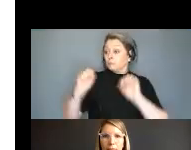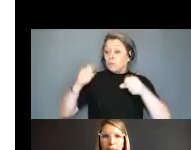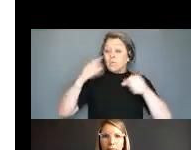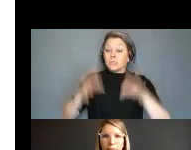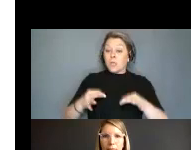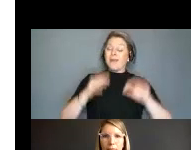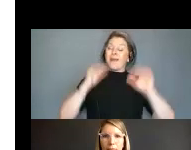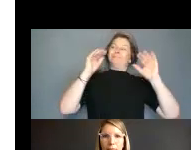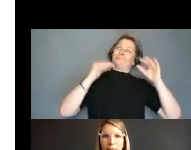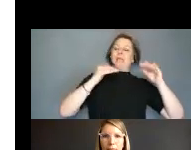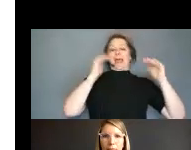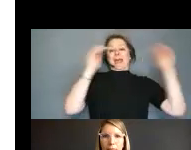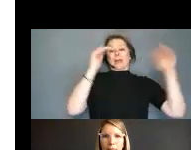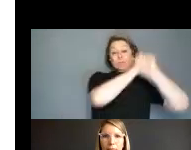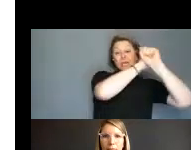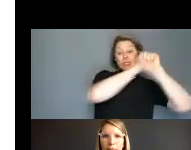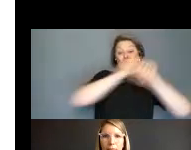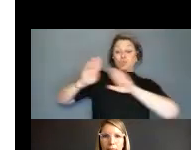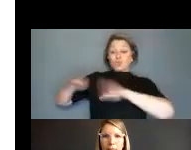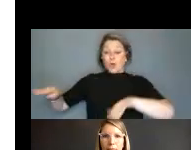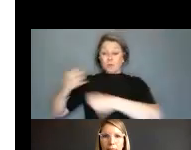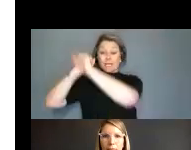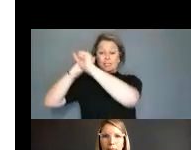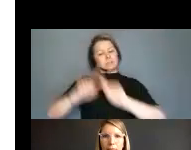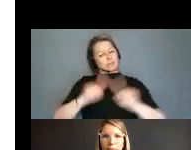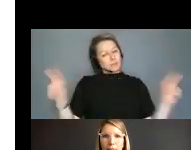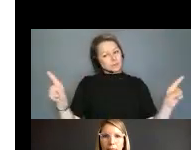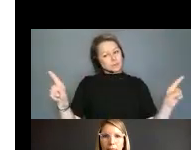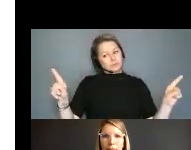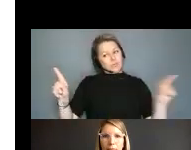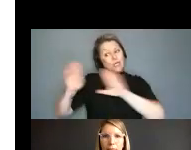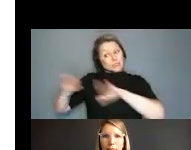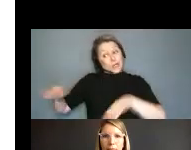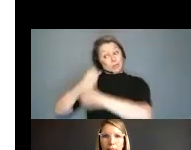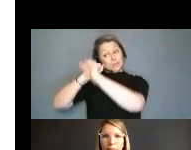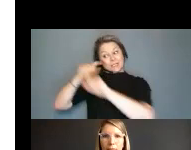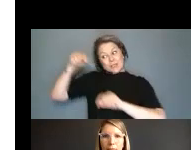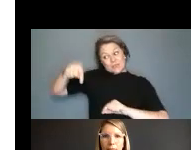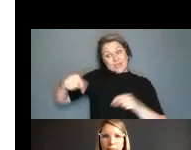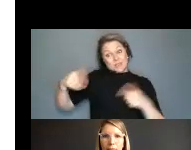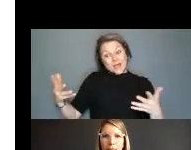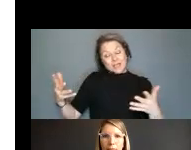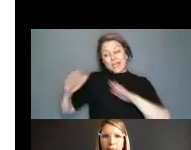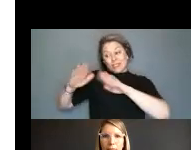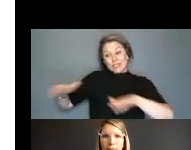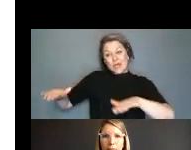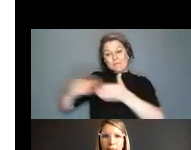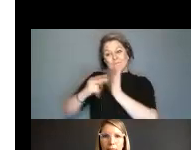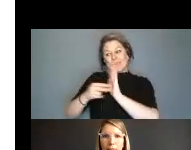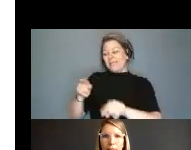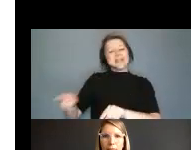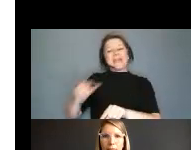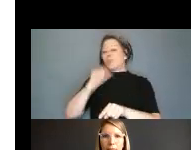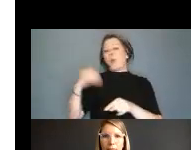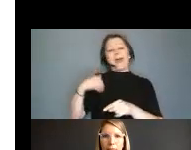protection with child protection. A fundamental difference is that under child protection, children are considered to not have